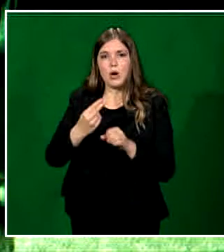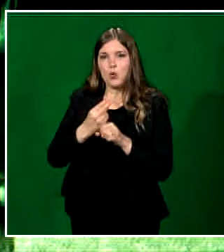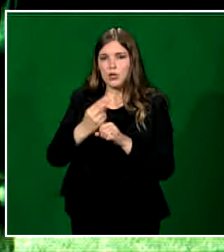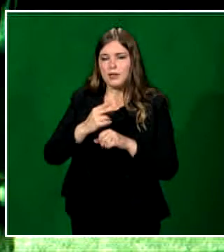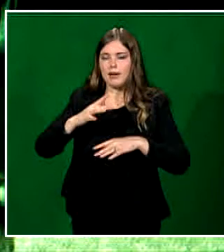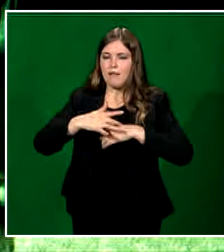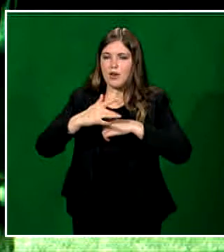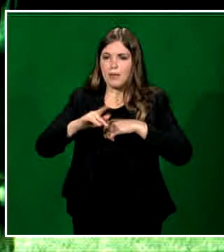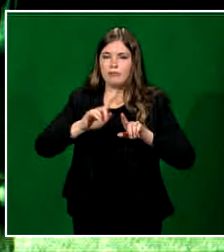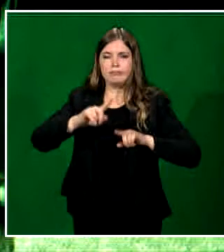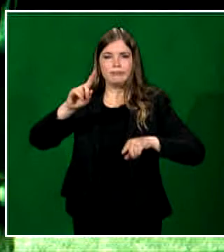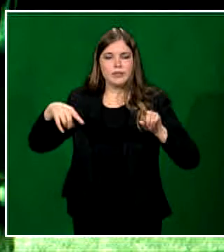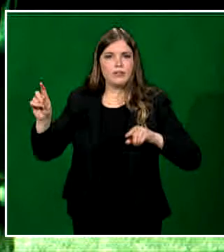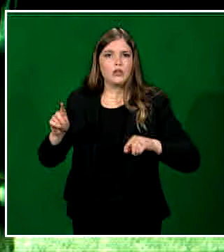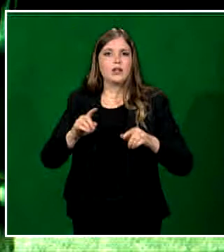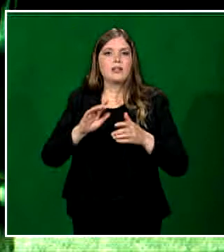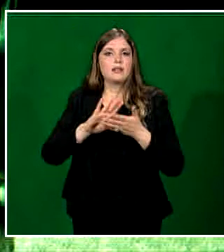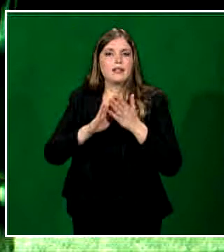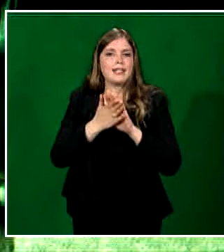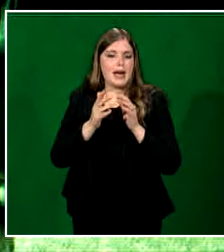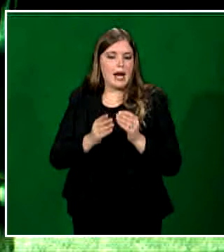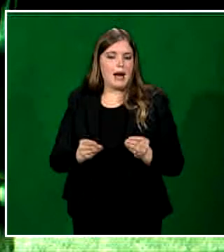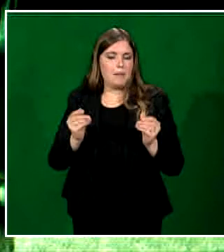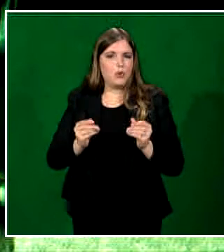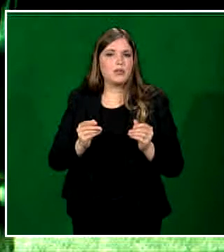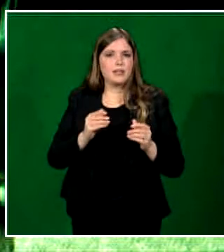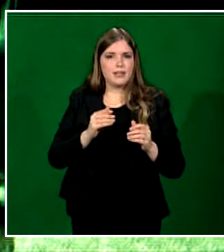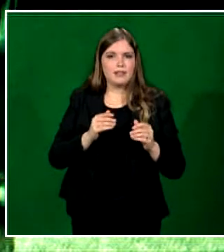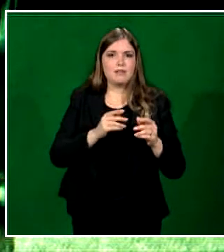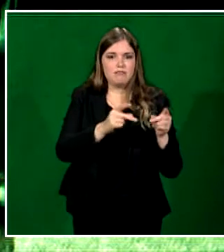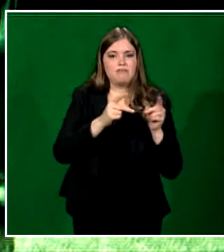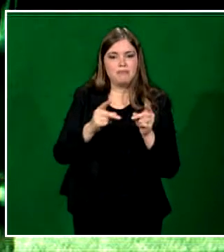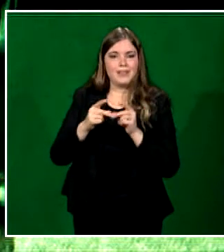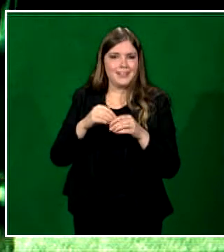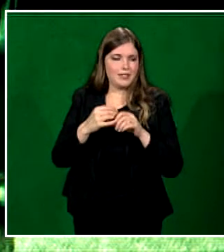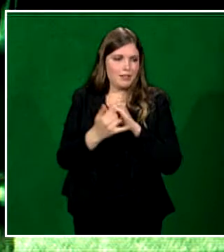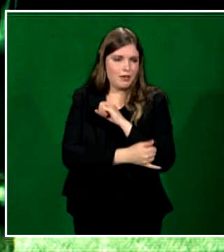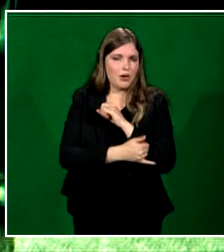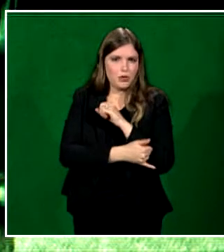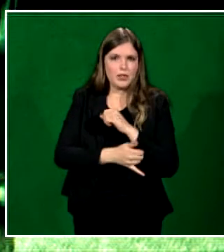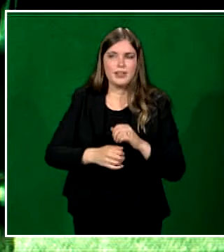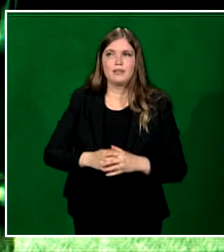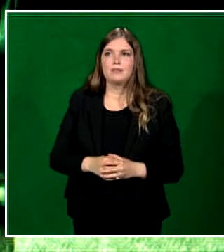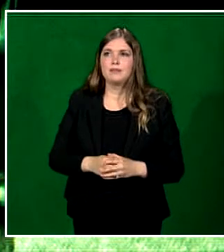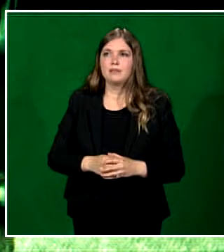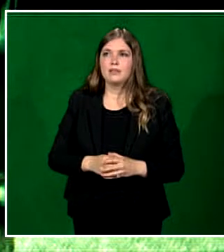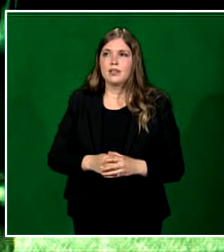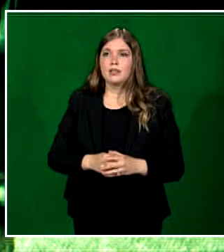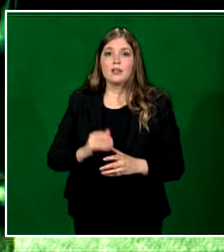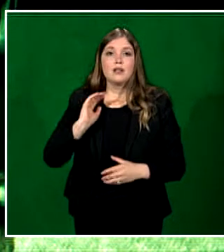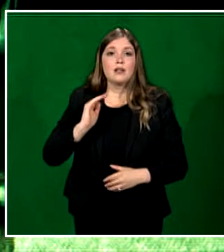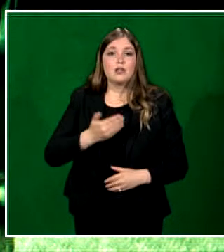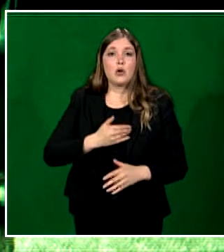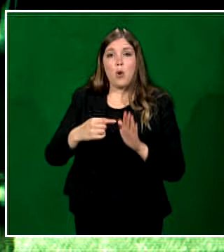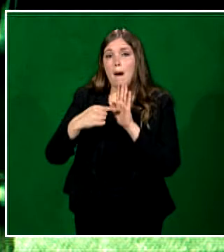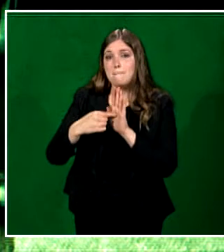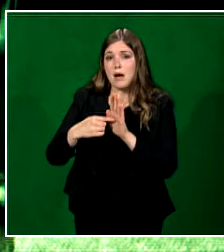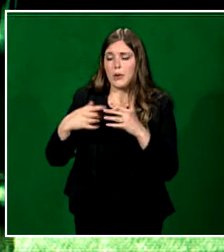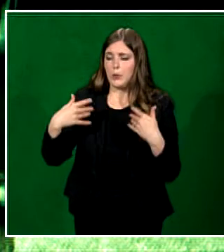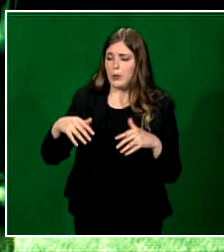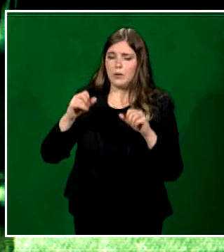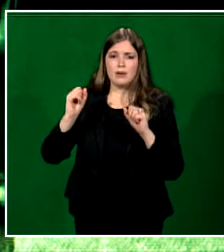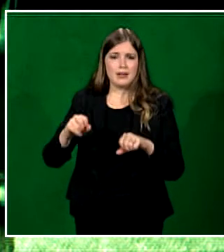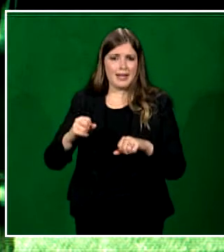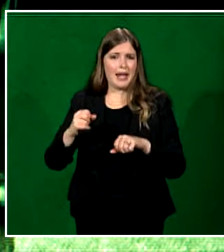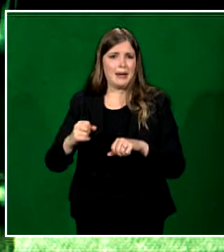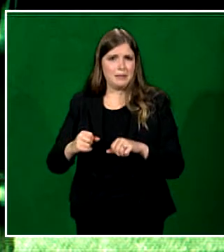different composting facilities in the country. Next slide. Scaling up our model can be quite challenging and